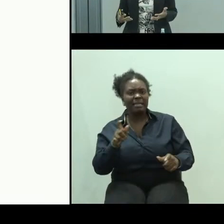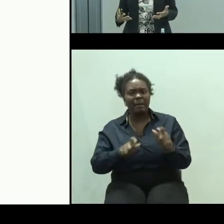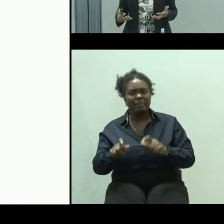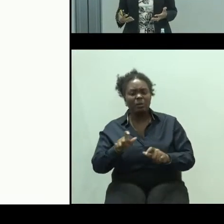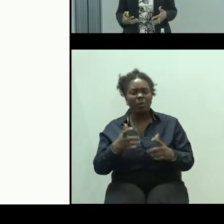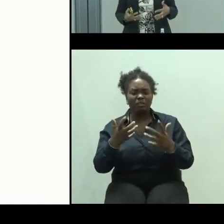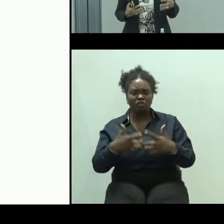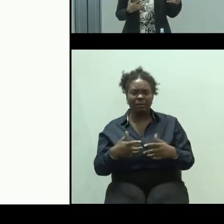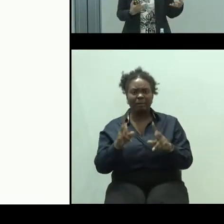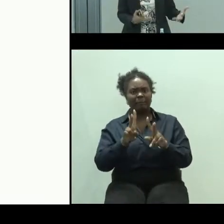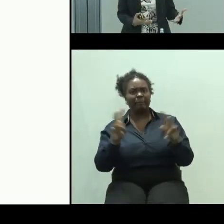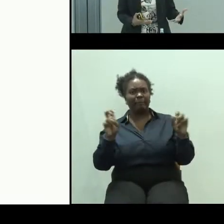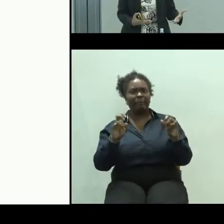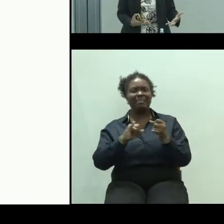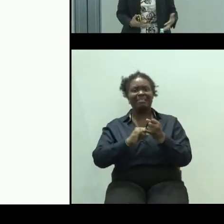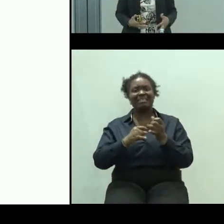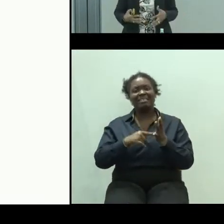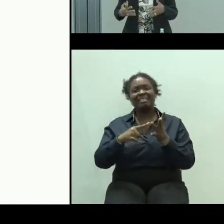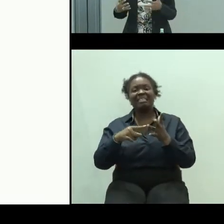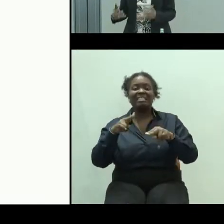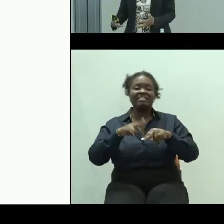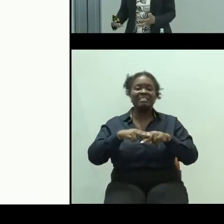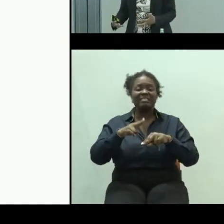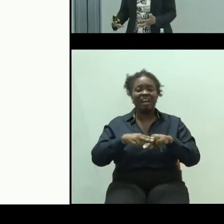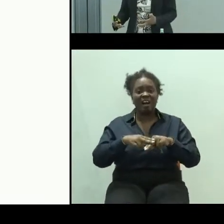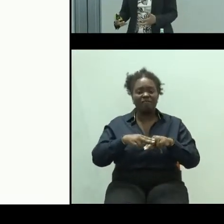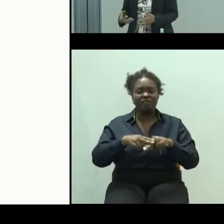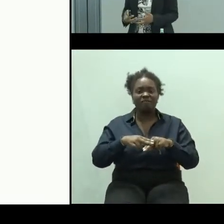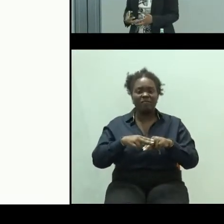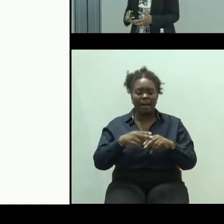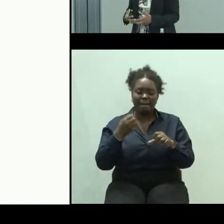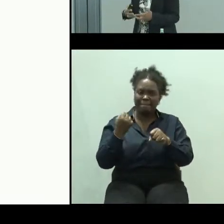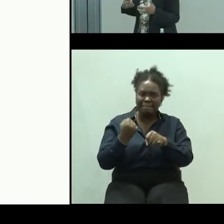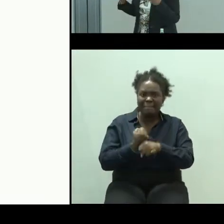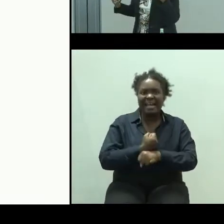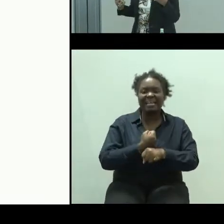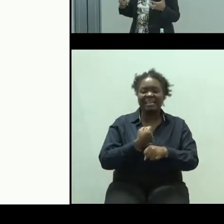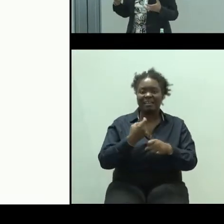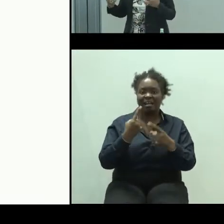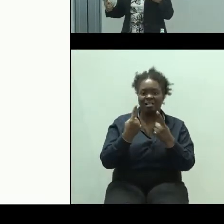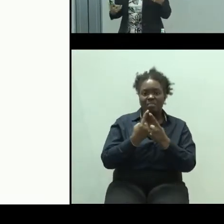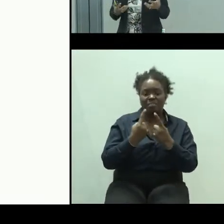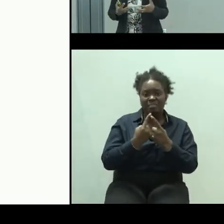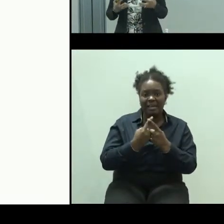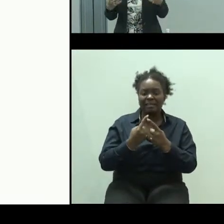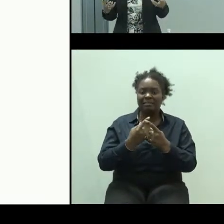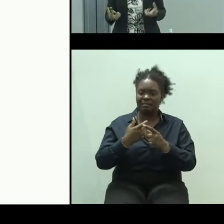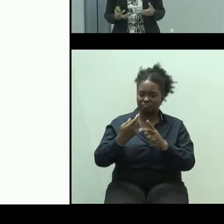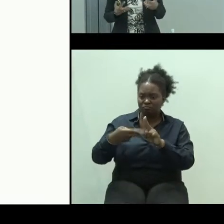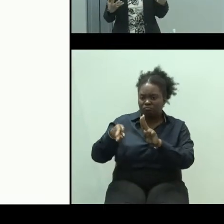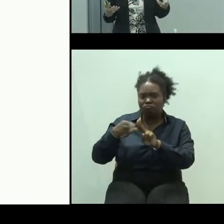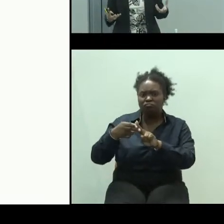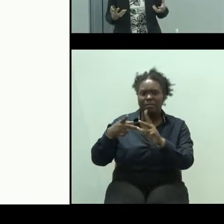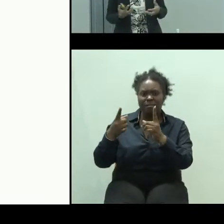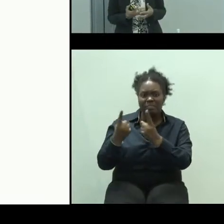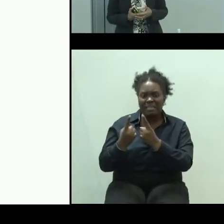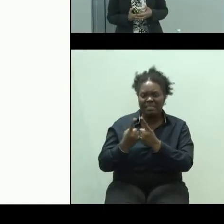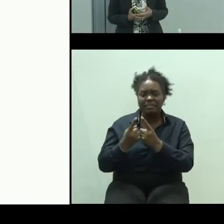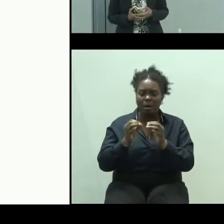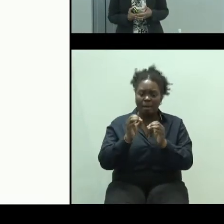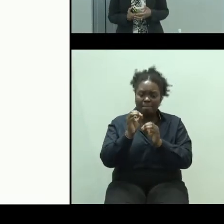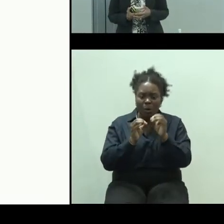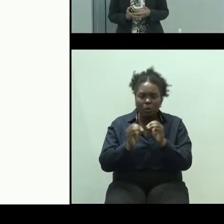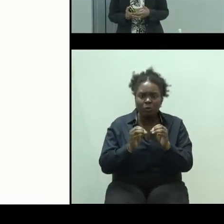stuff. It's about making stuff, it's about characterizing stuff. It's really about working with materials and molecules